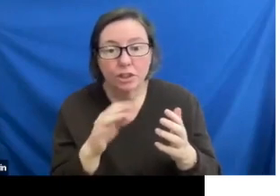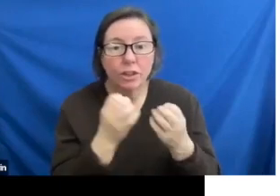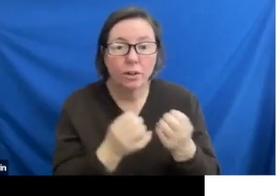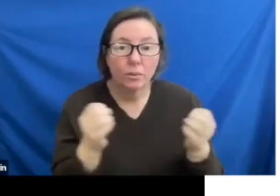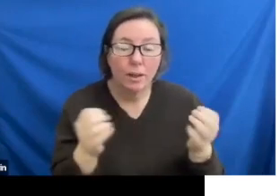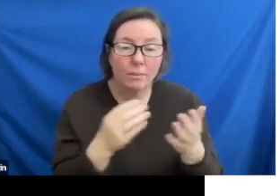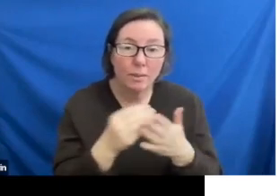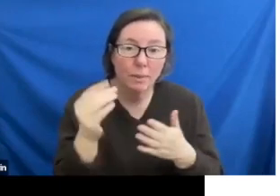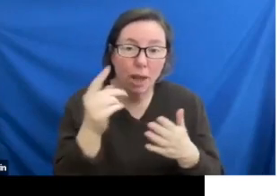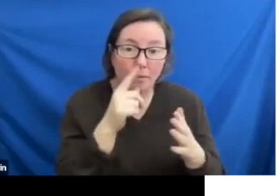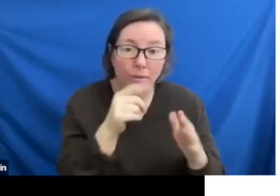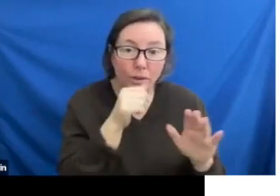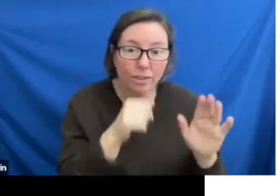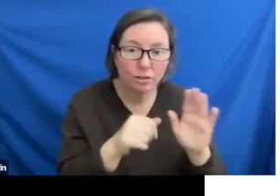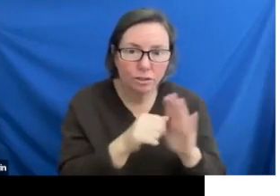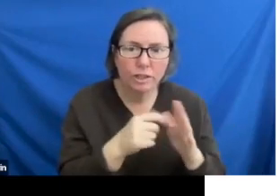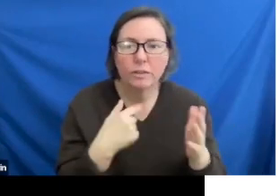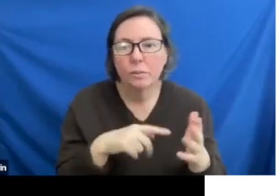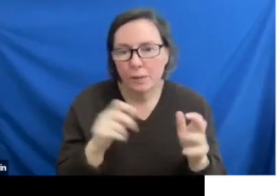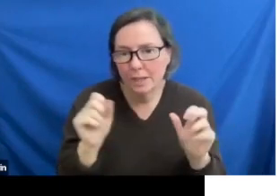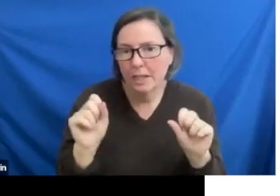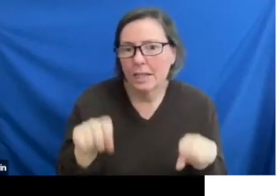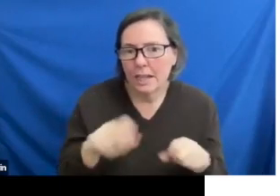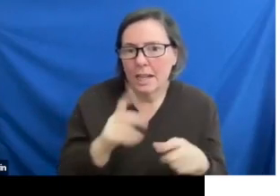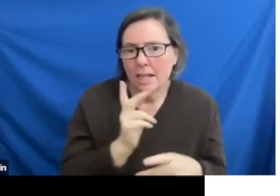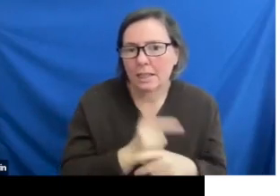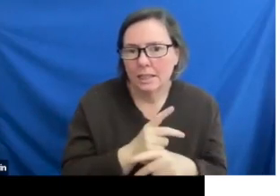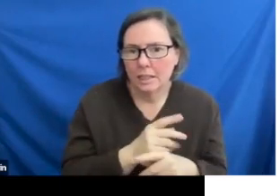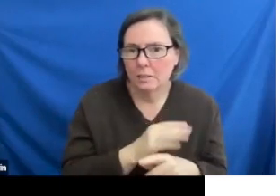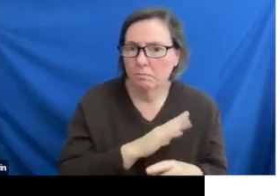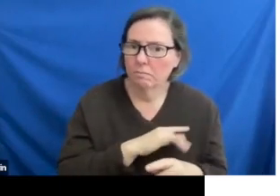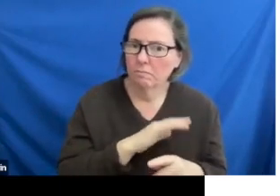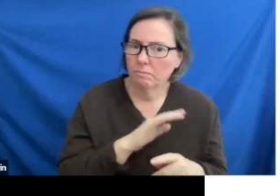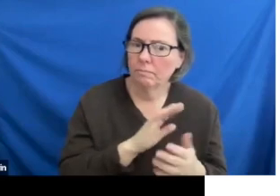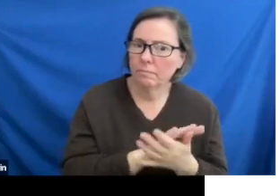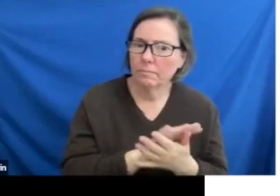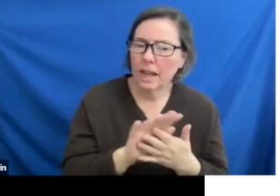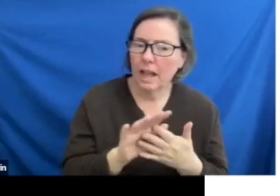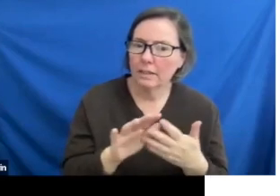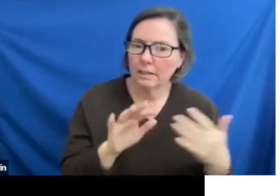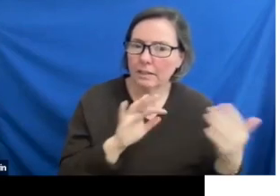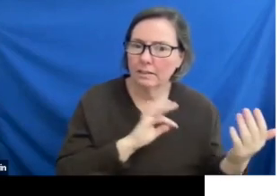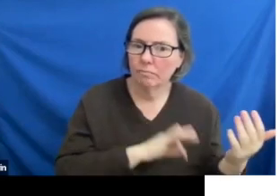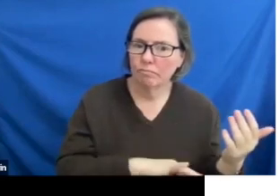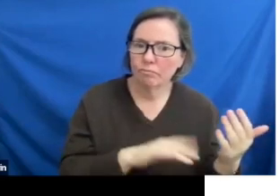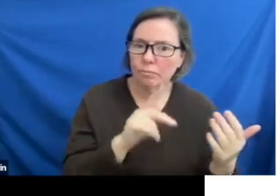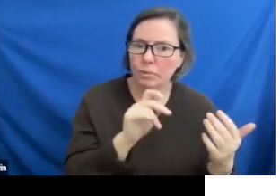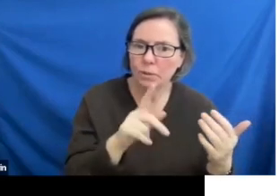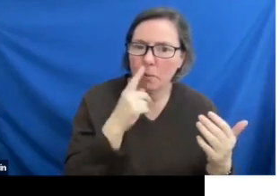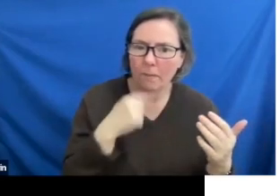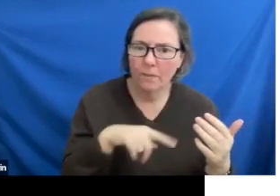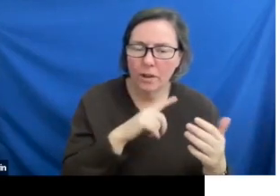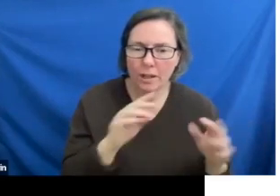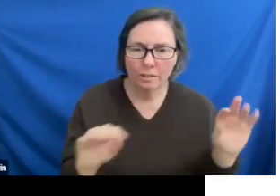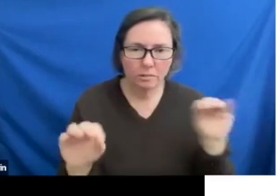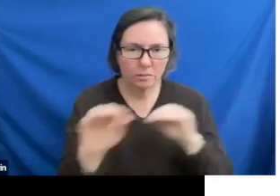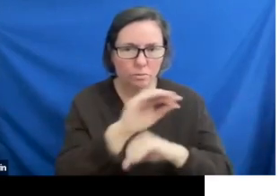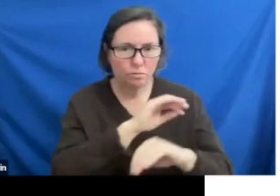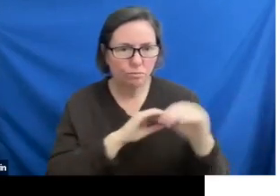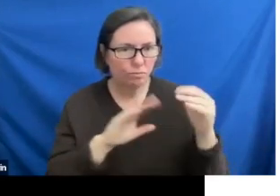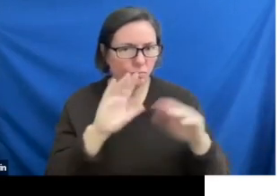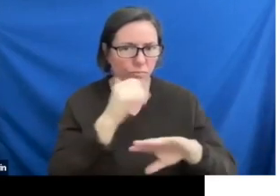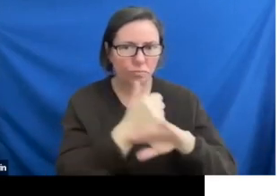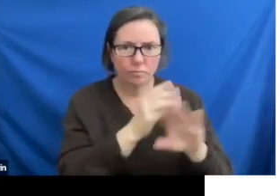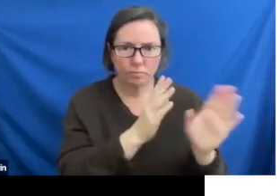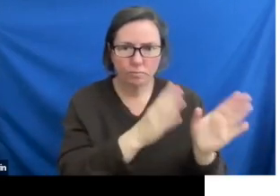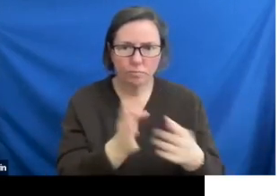purchased for the shelter that I think will be a valuable tool in our reuse and remaking of the facility. Next